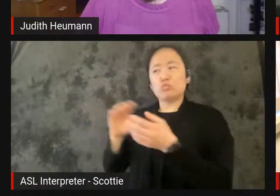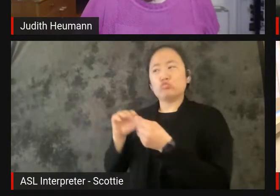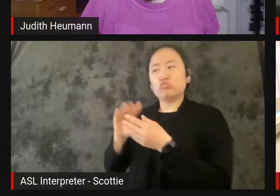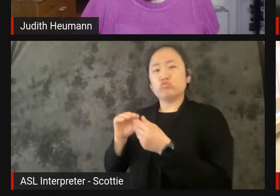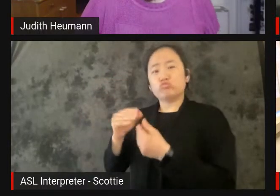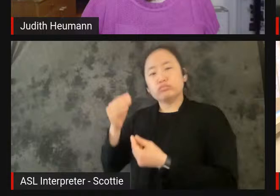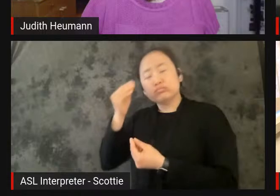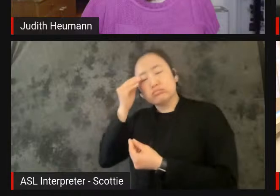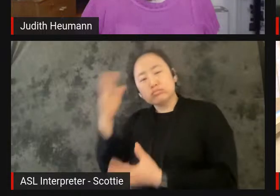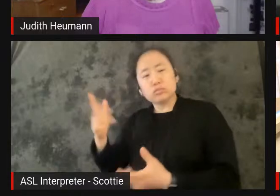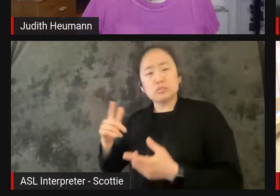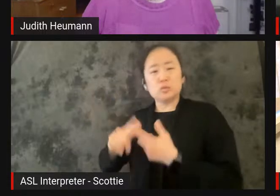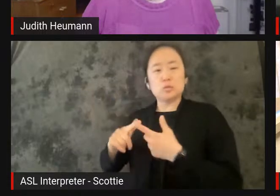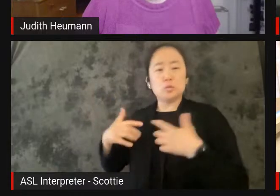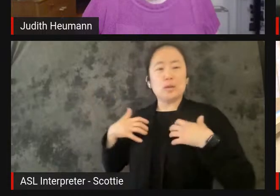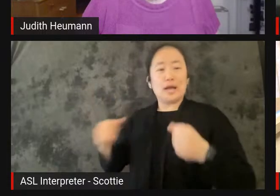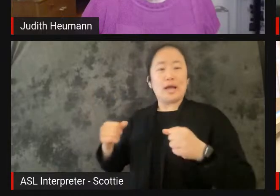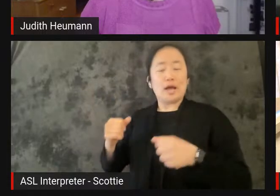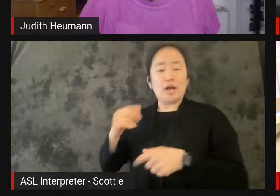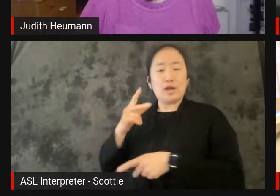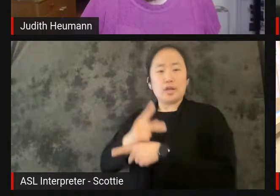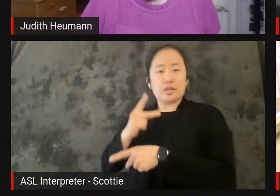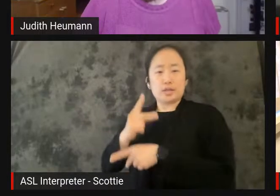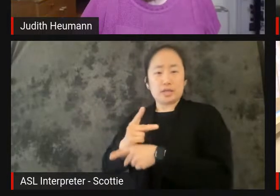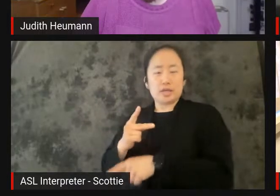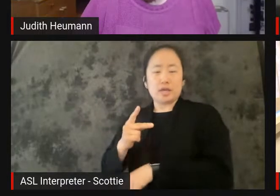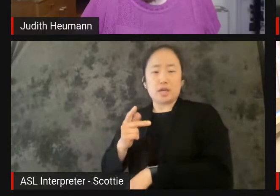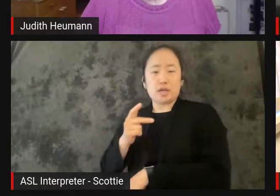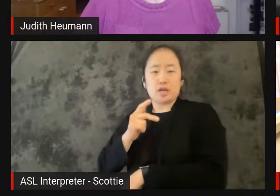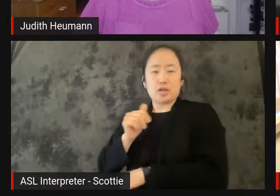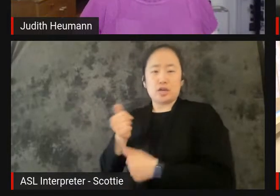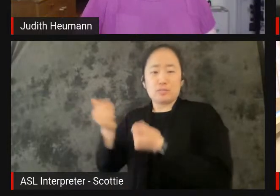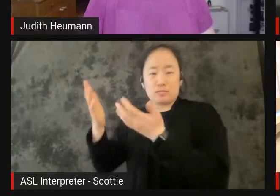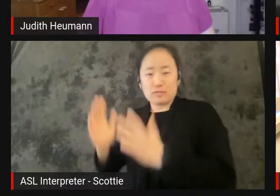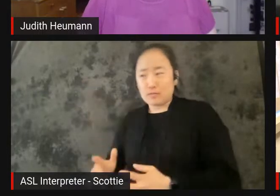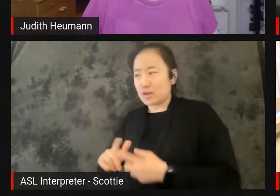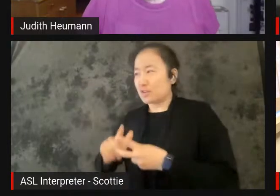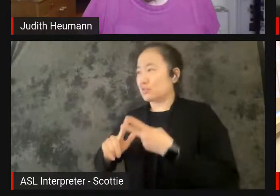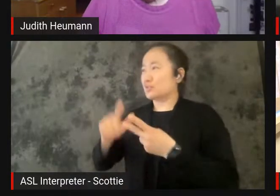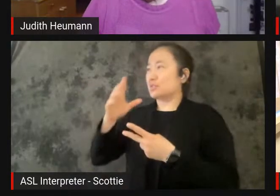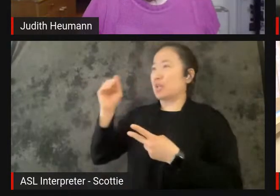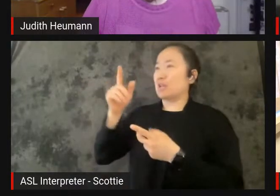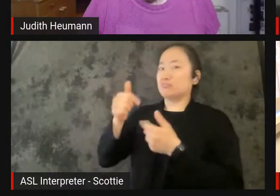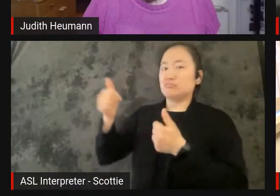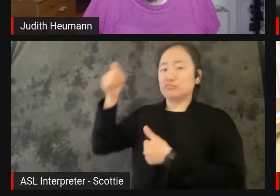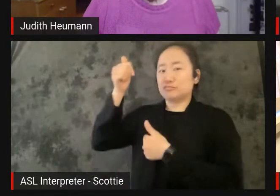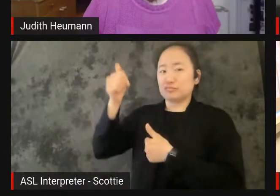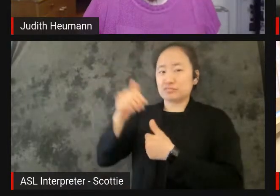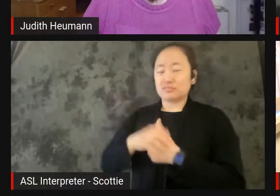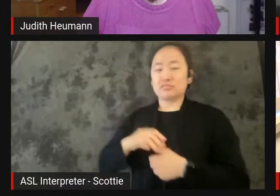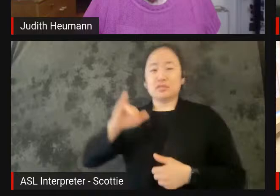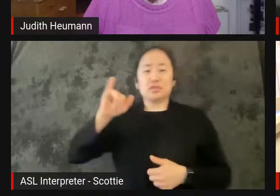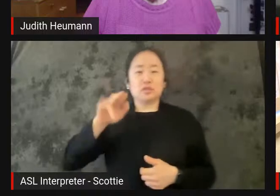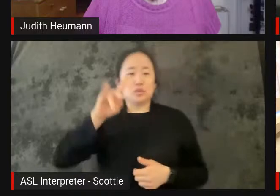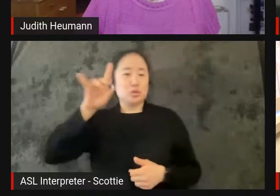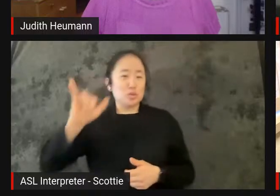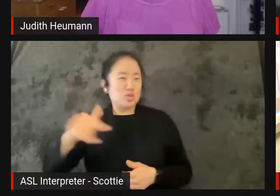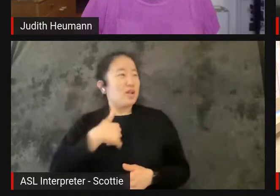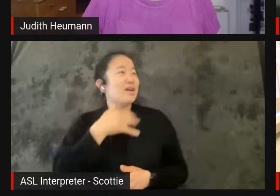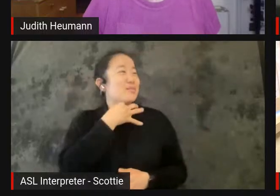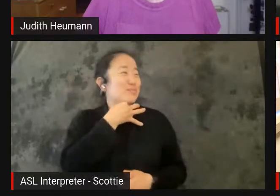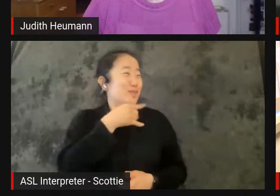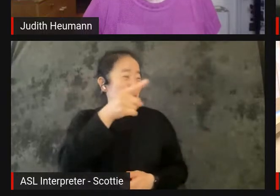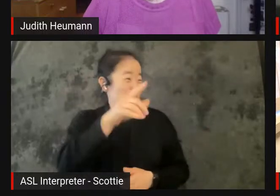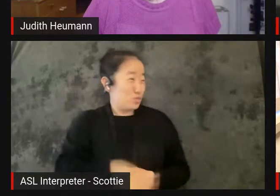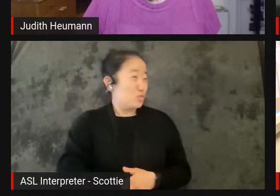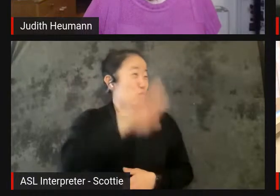organize our health systems here? What is health? I mean, Kristen, I'm interested. Yeah. Having grown up in the US and living in New Zealand,